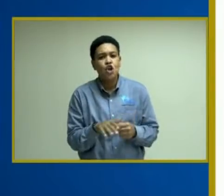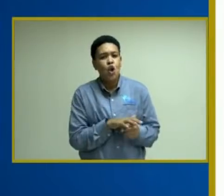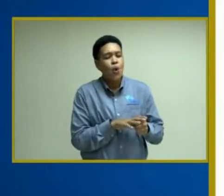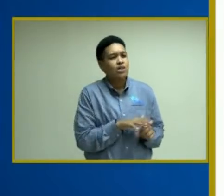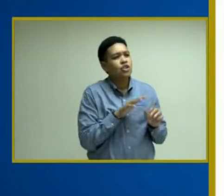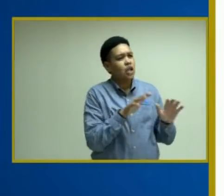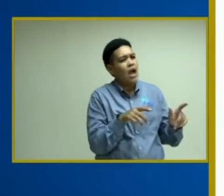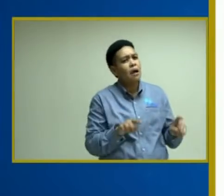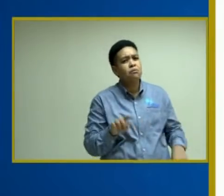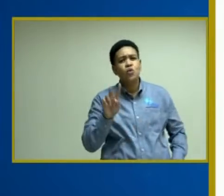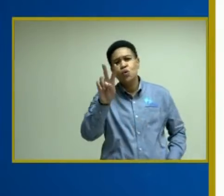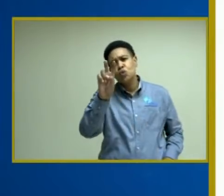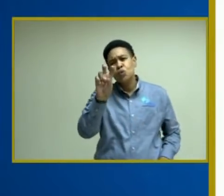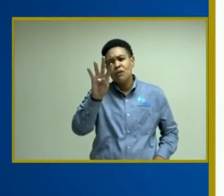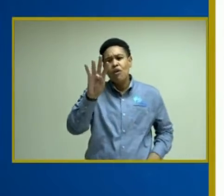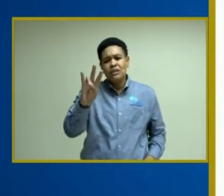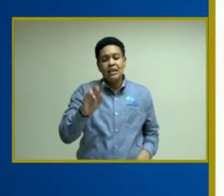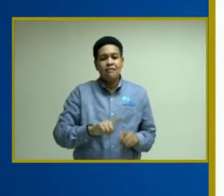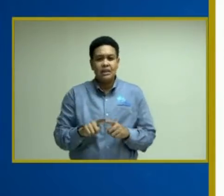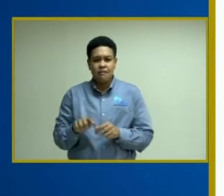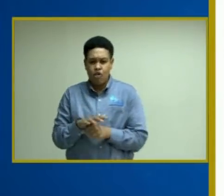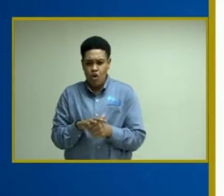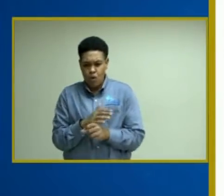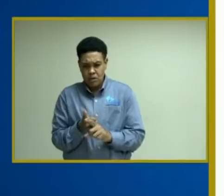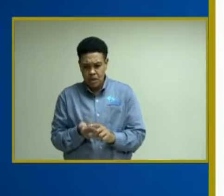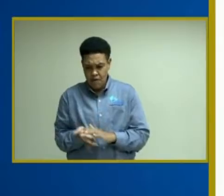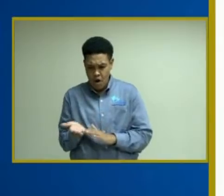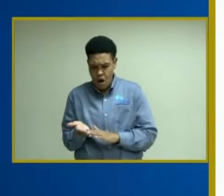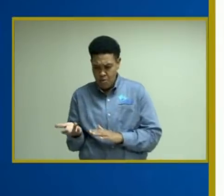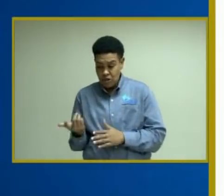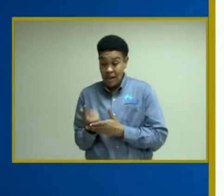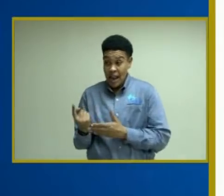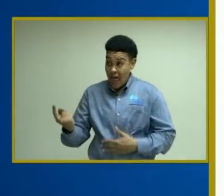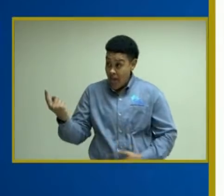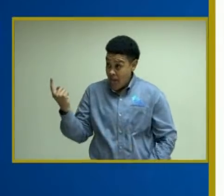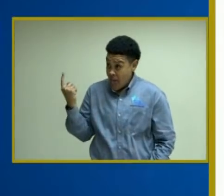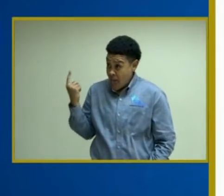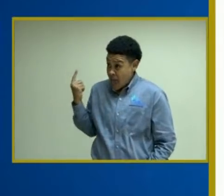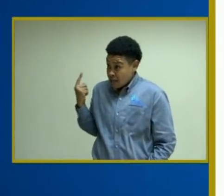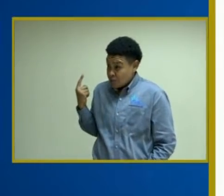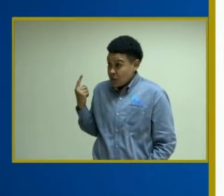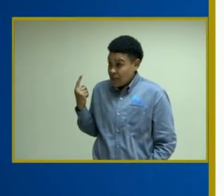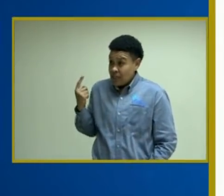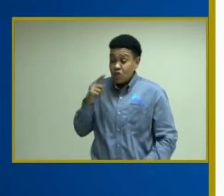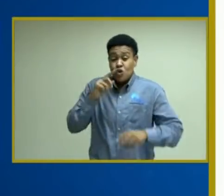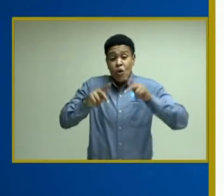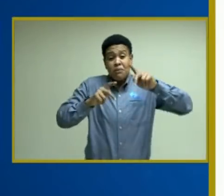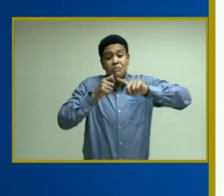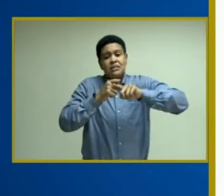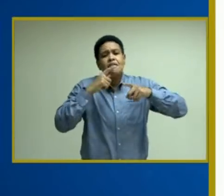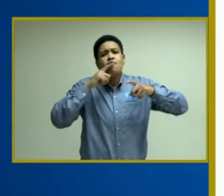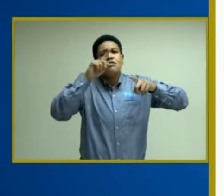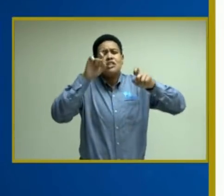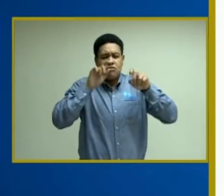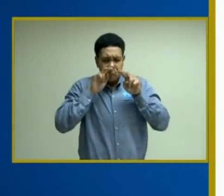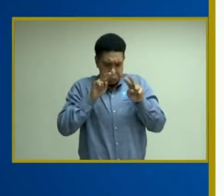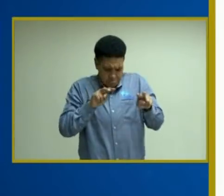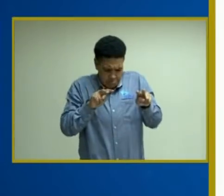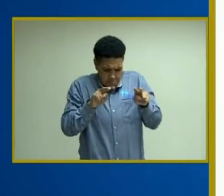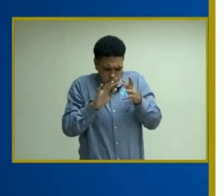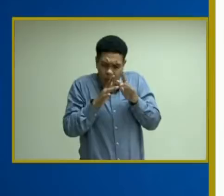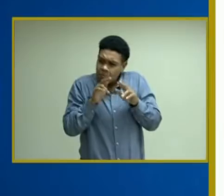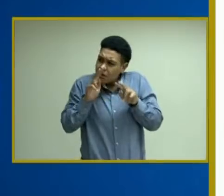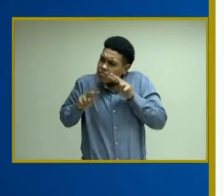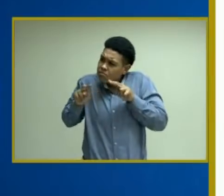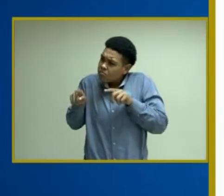So 247 sites were operational last week. So persons really just check our webpage to